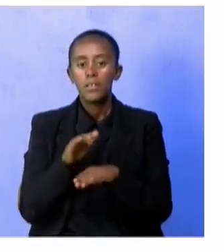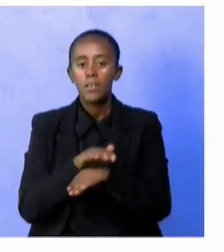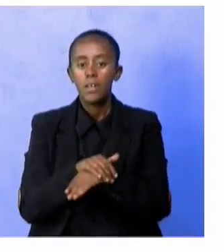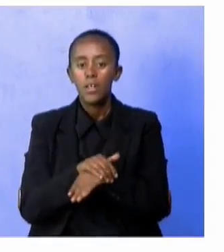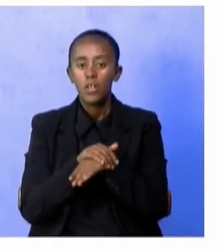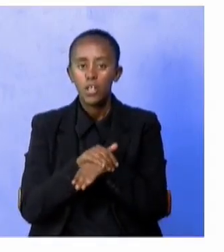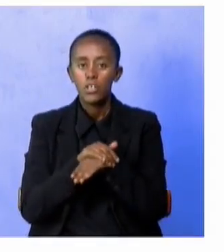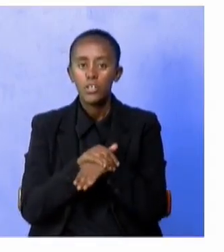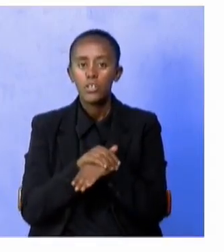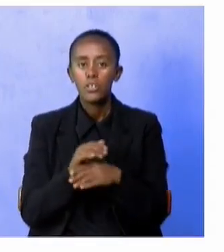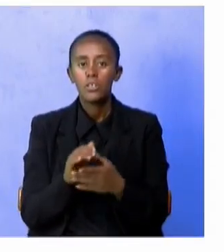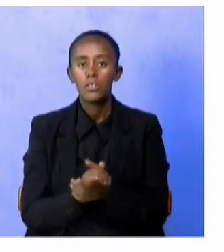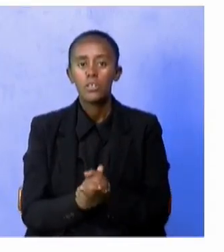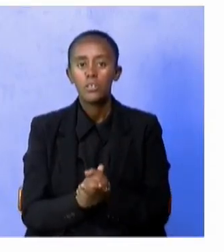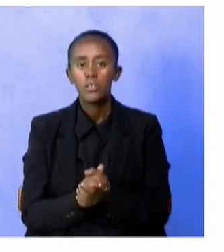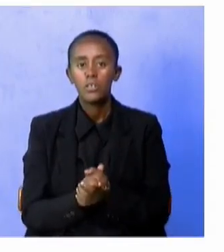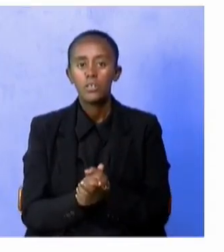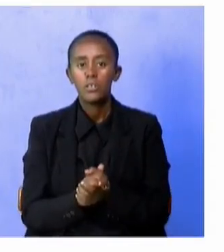for